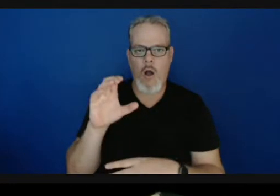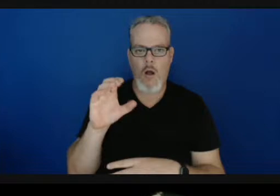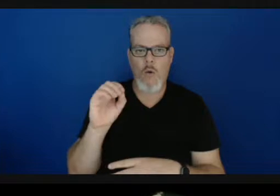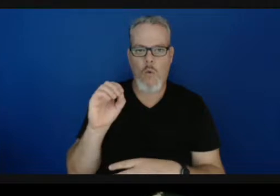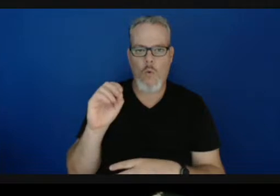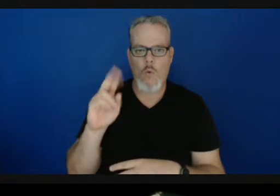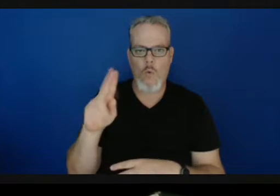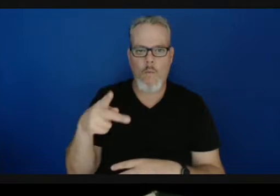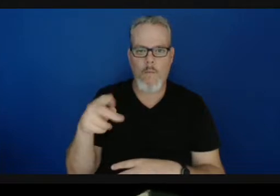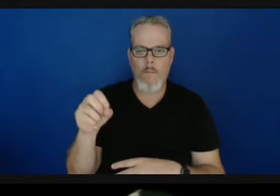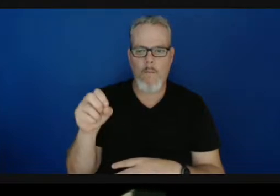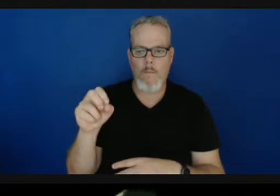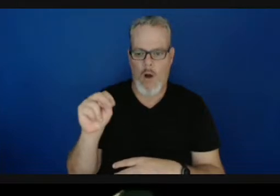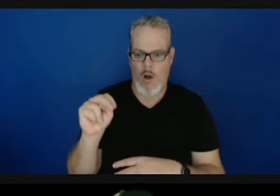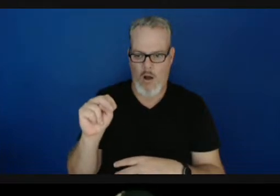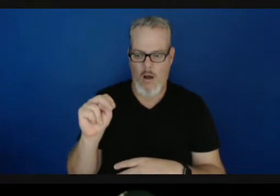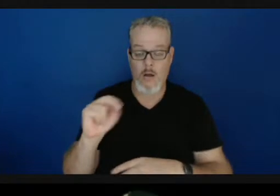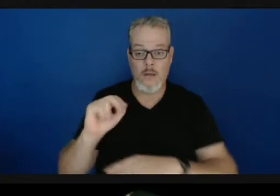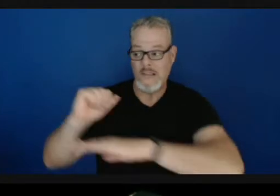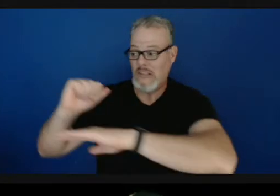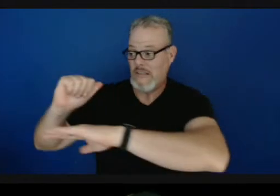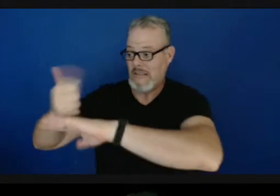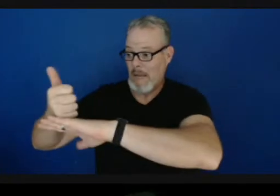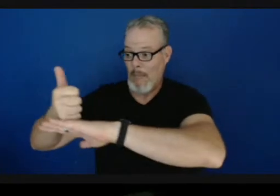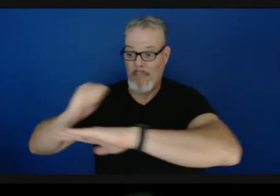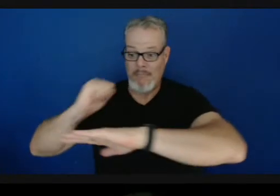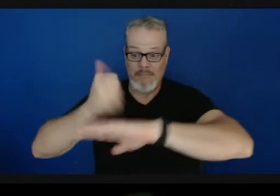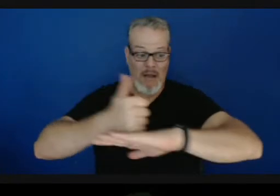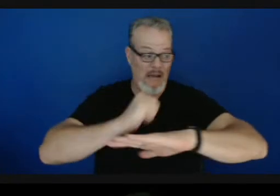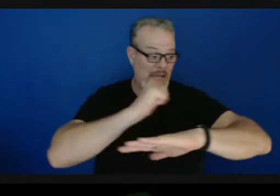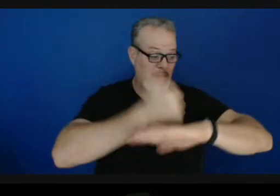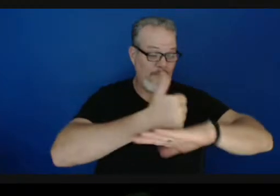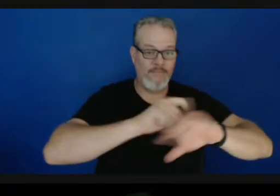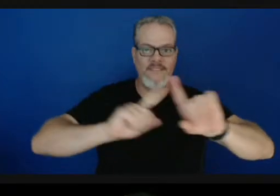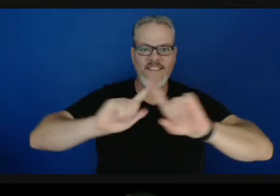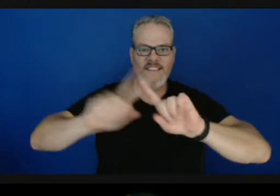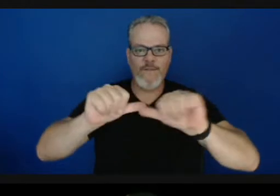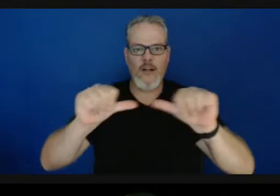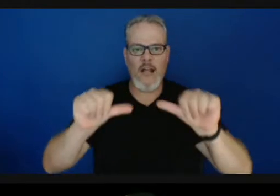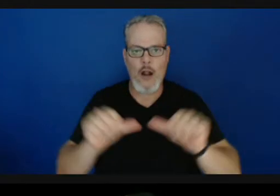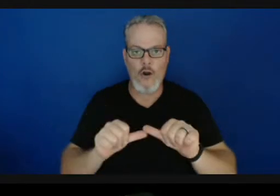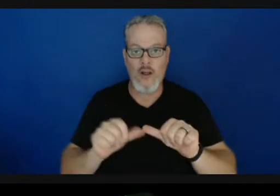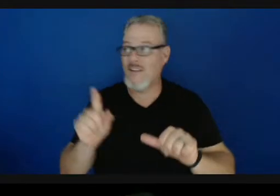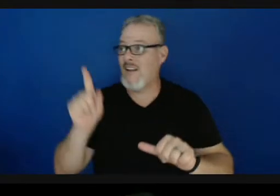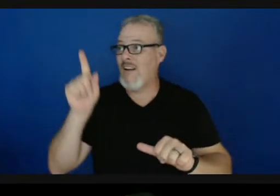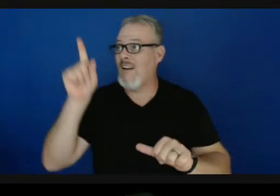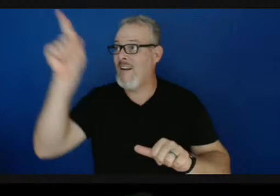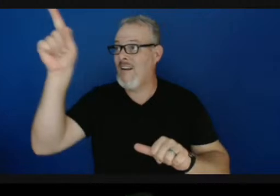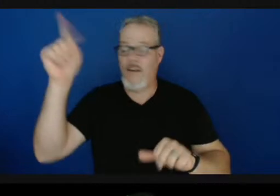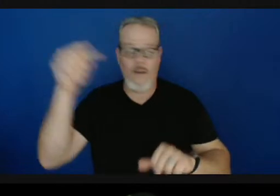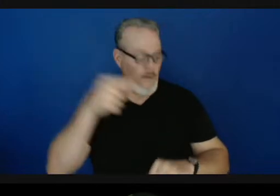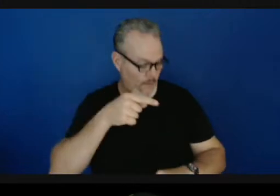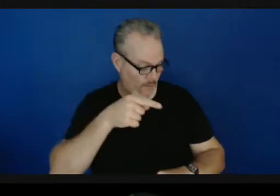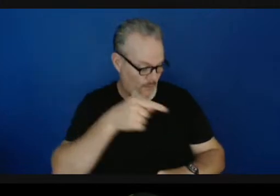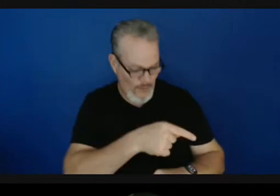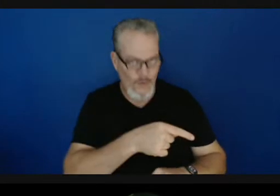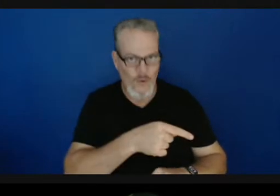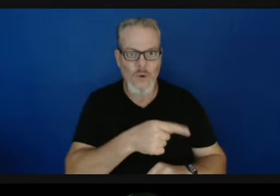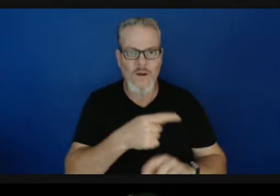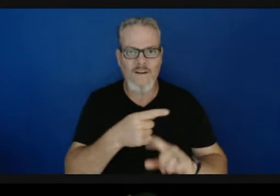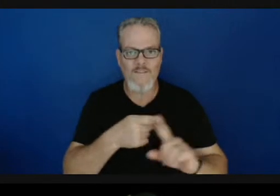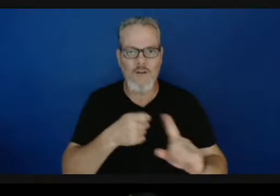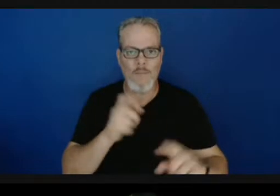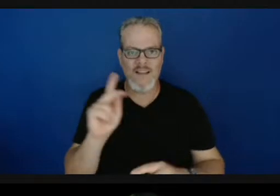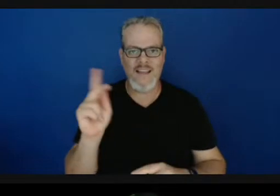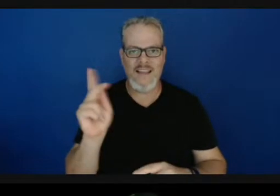area, well, to several areas, both downwind and one area upwind of Kilauea summit. And they left them there